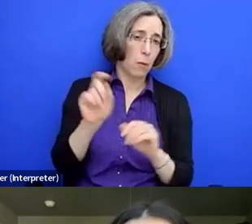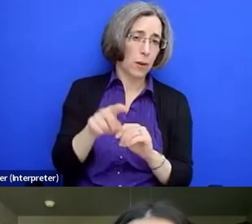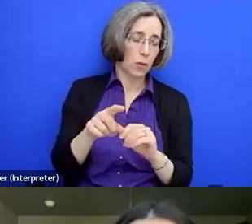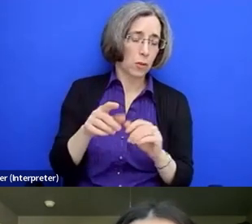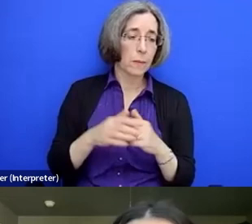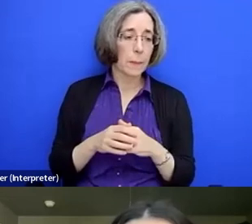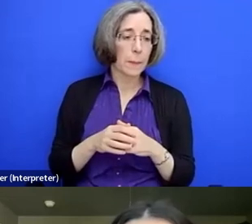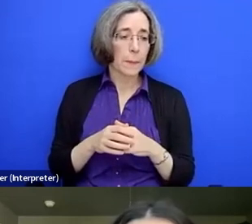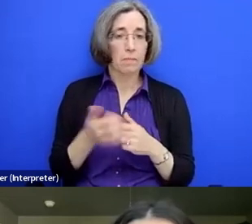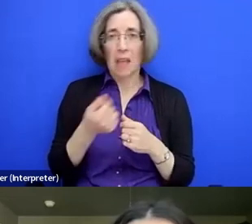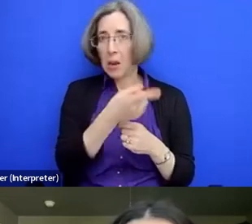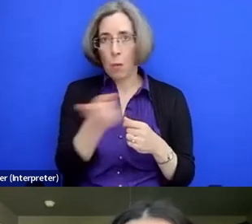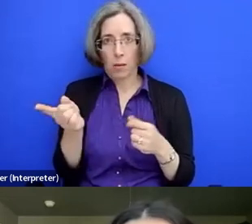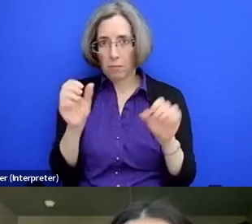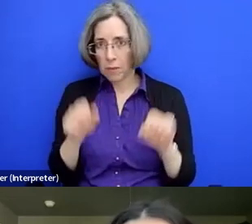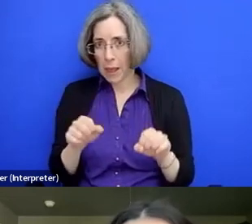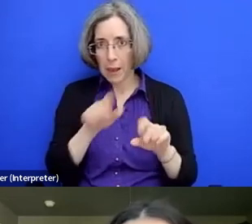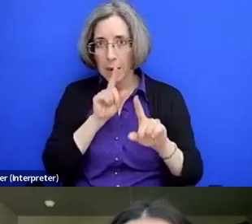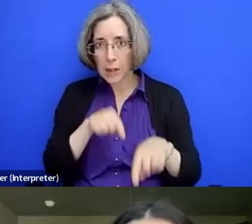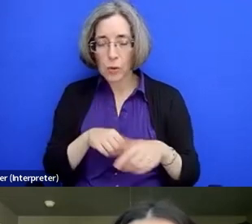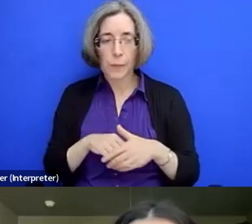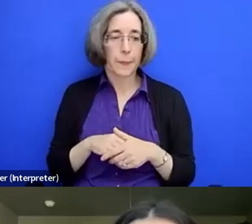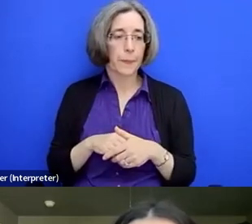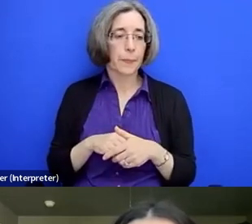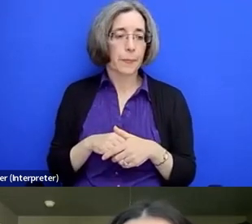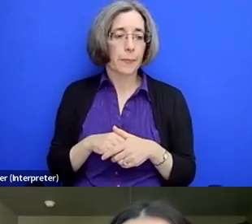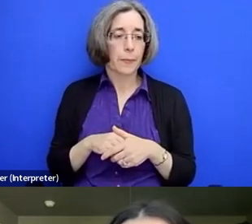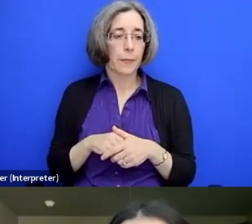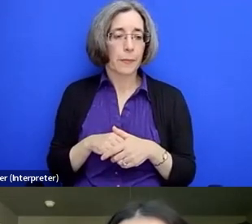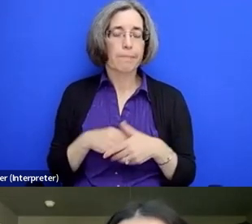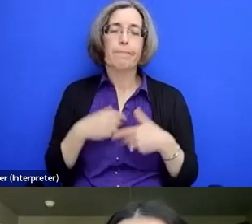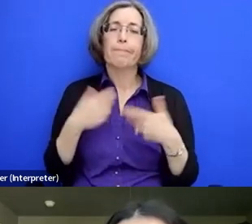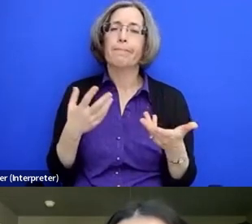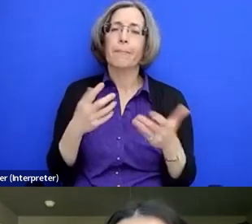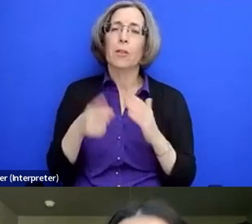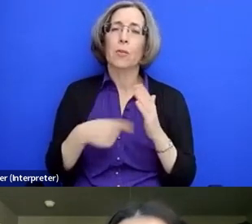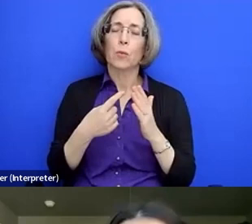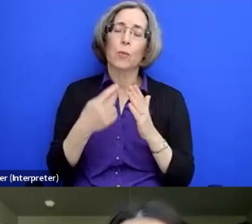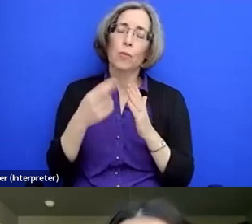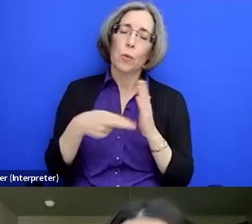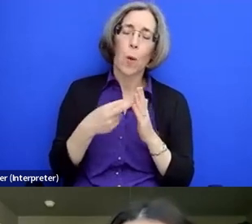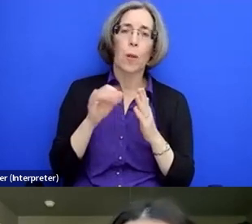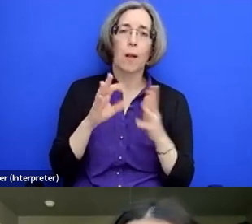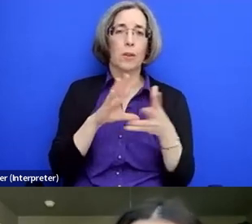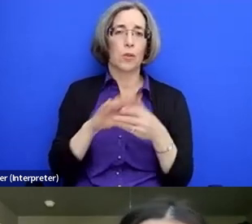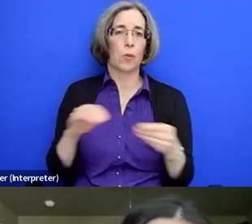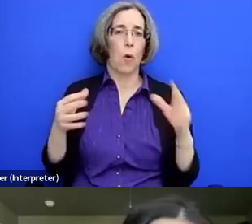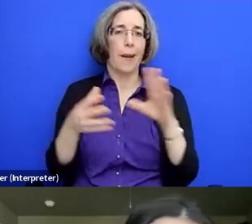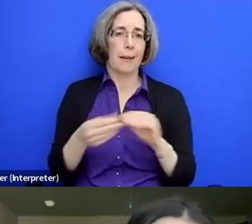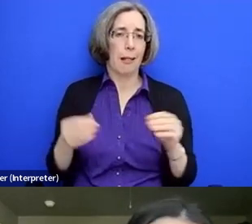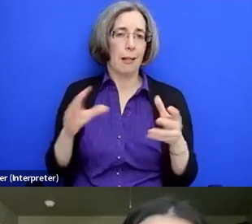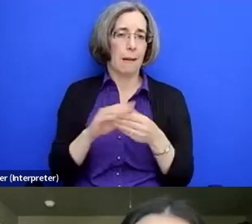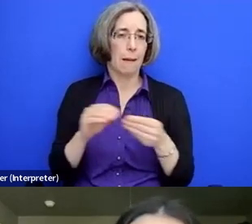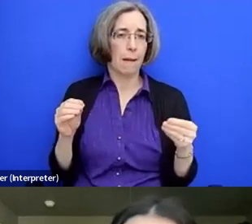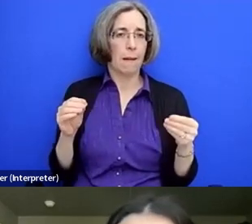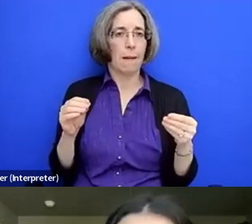any of you could address or answer. And that is the role of storytelling in what we